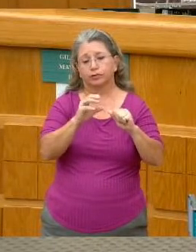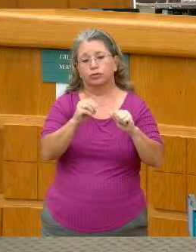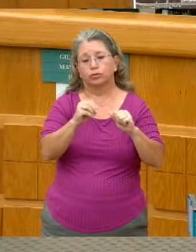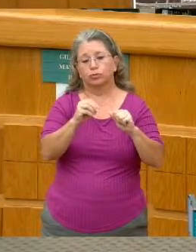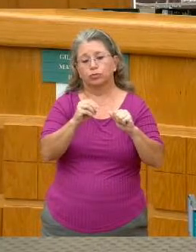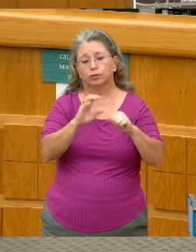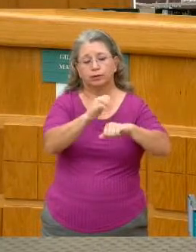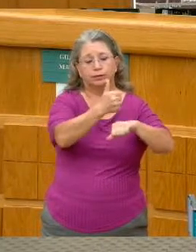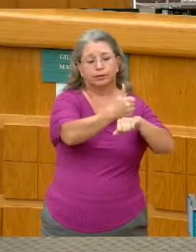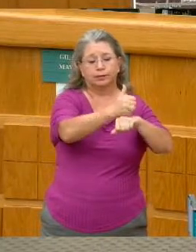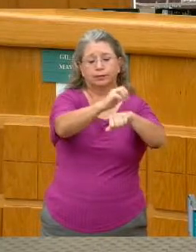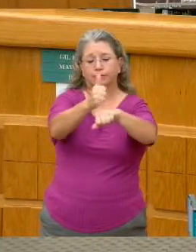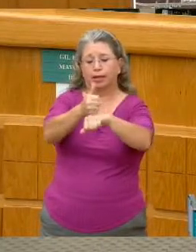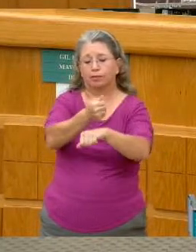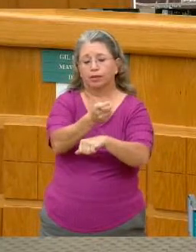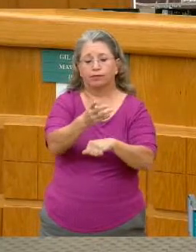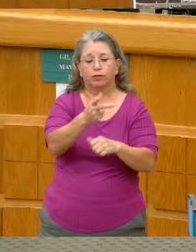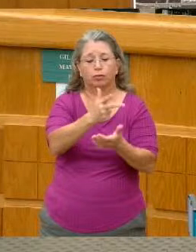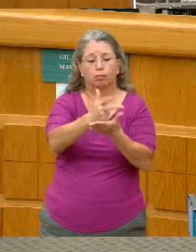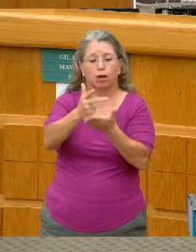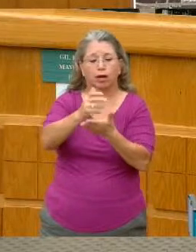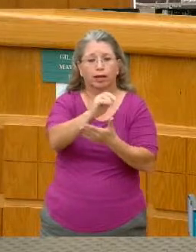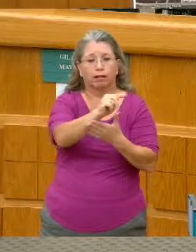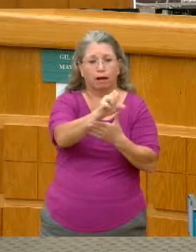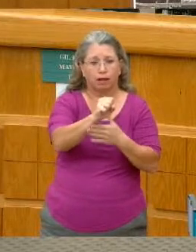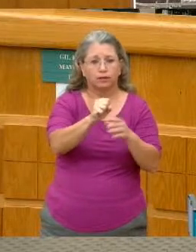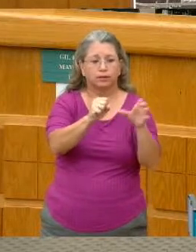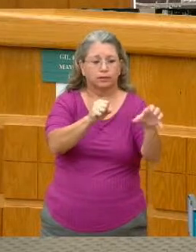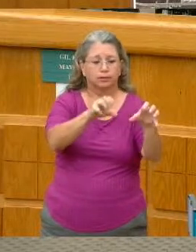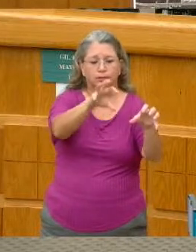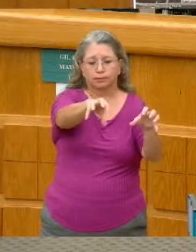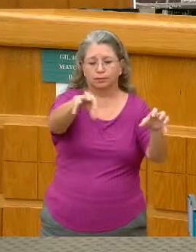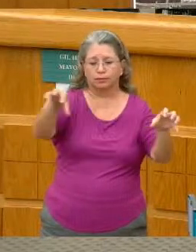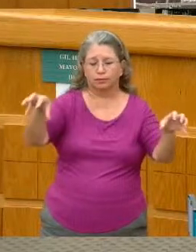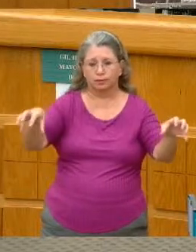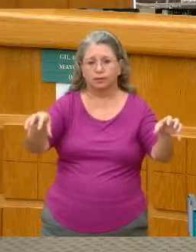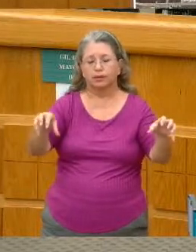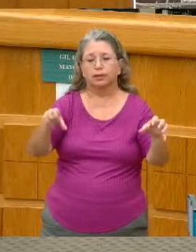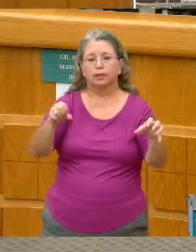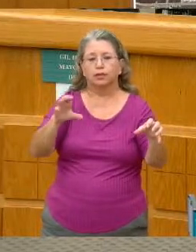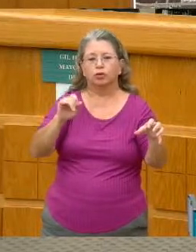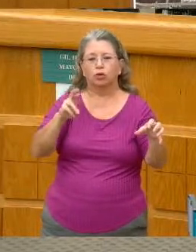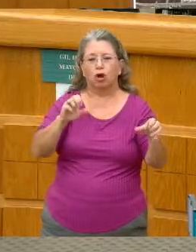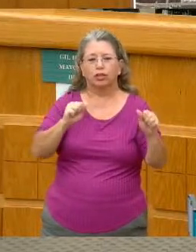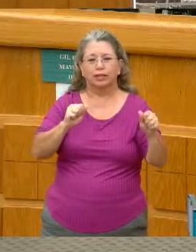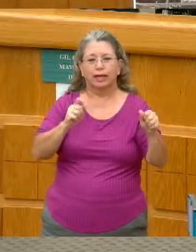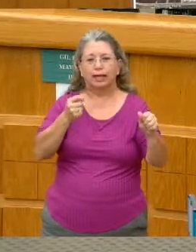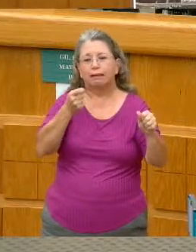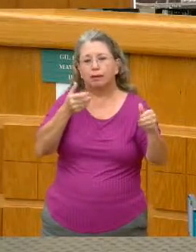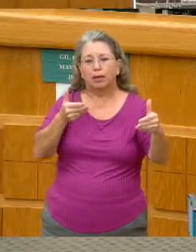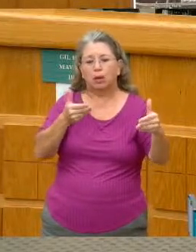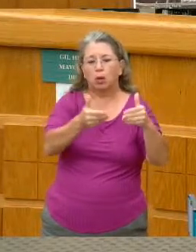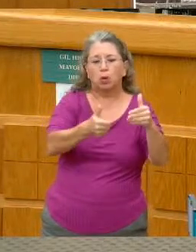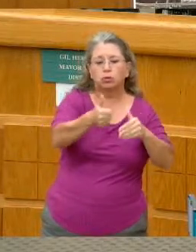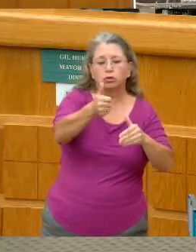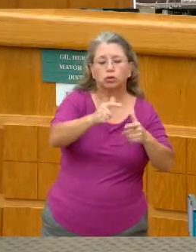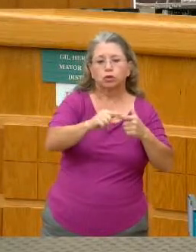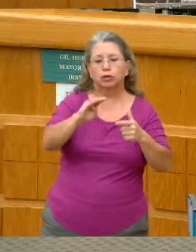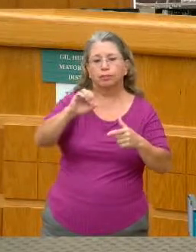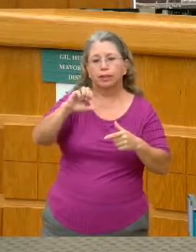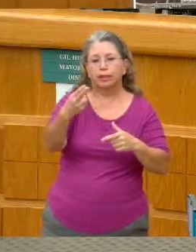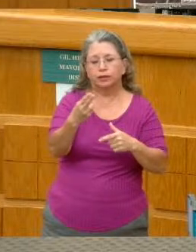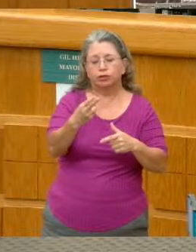has allowed for cars to basically get a little closer to the beach, and you'll be able to